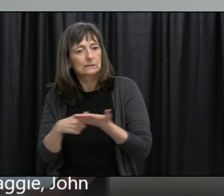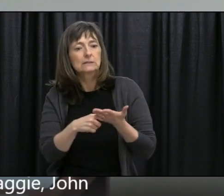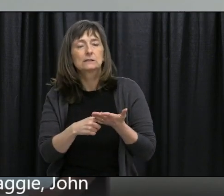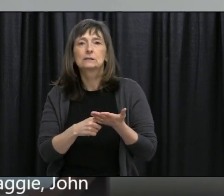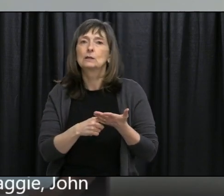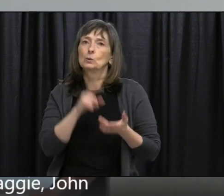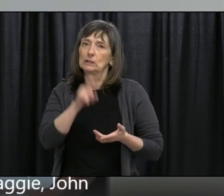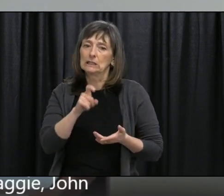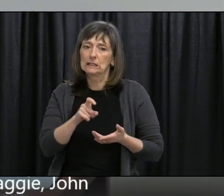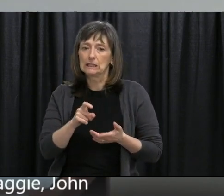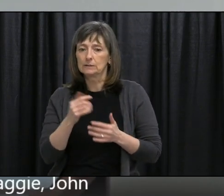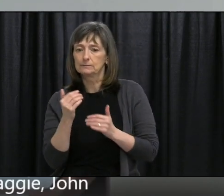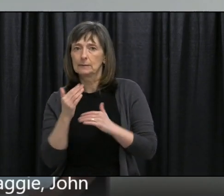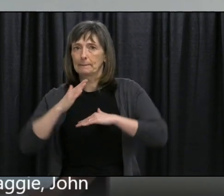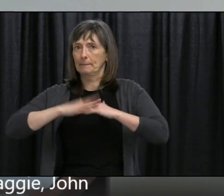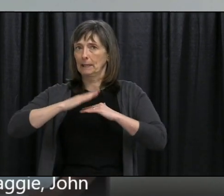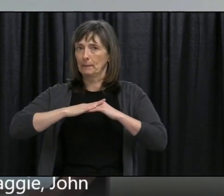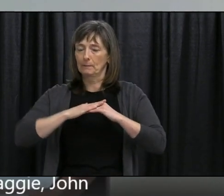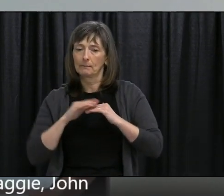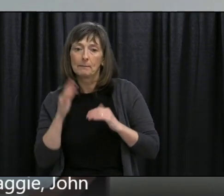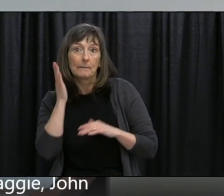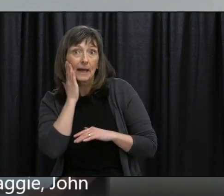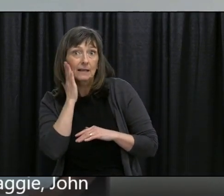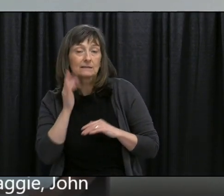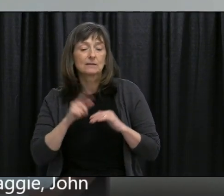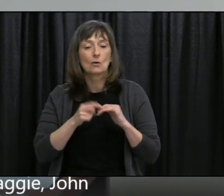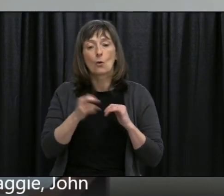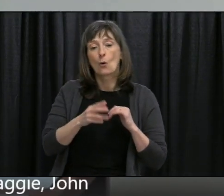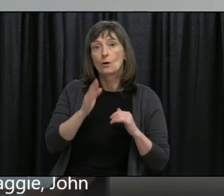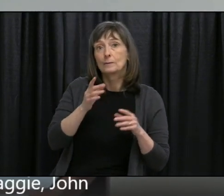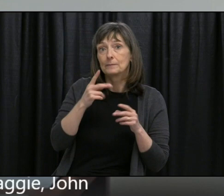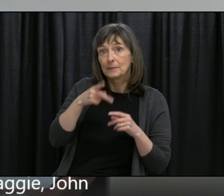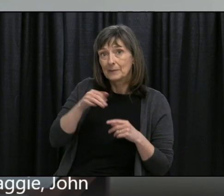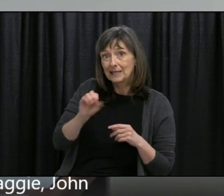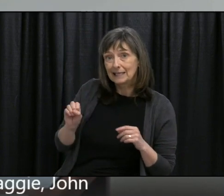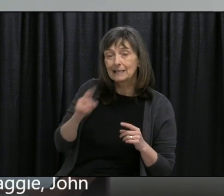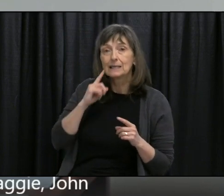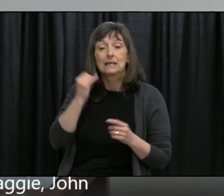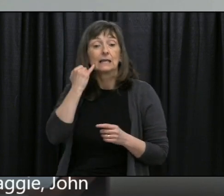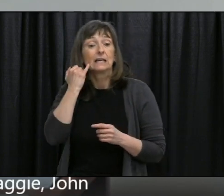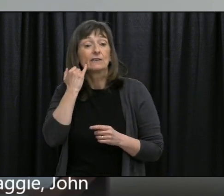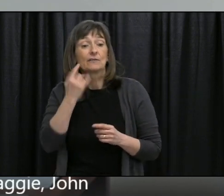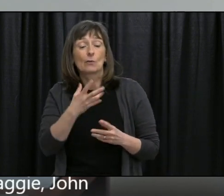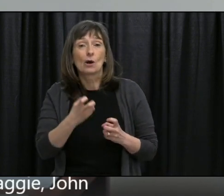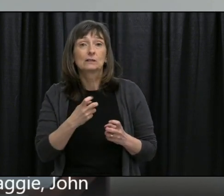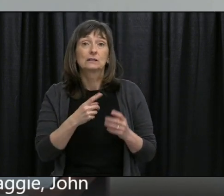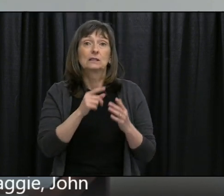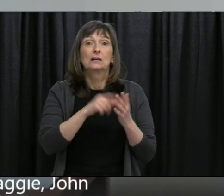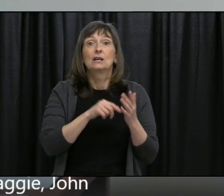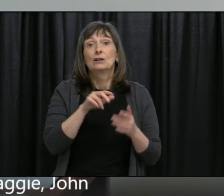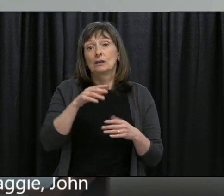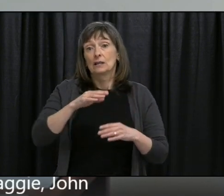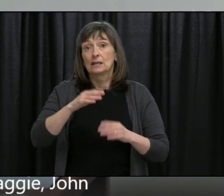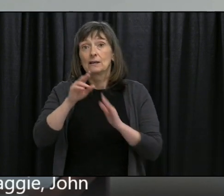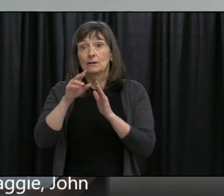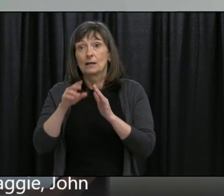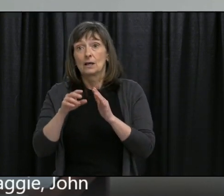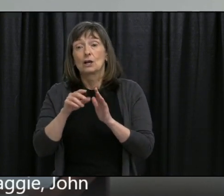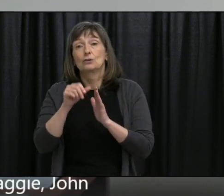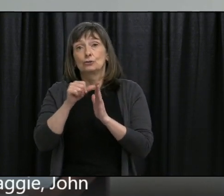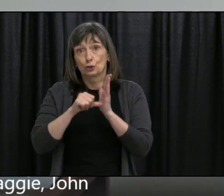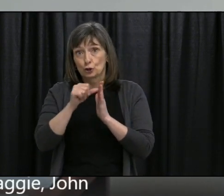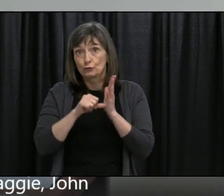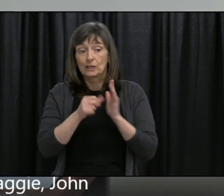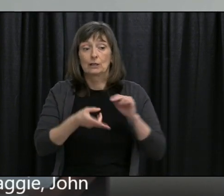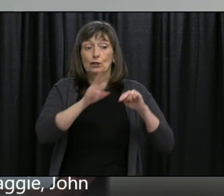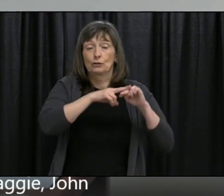their surgical throughput by 25%, their diagnostic imaging between 35 and 40%, these